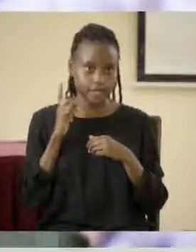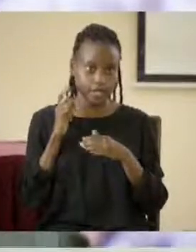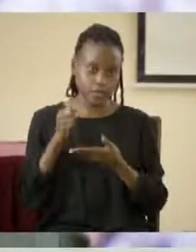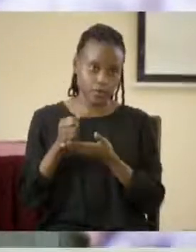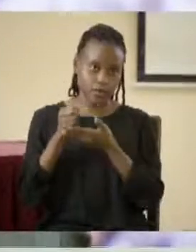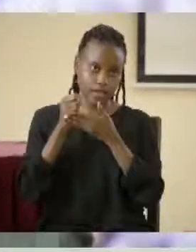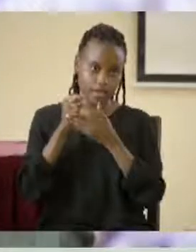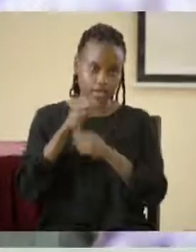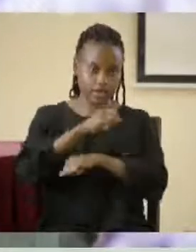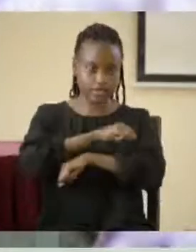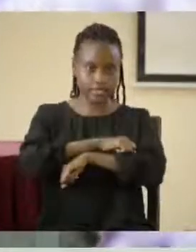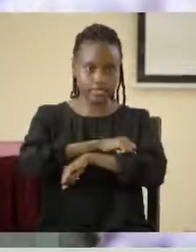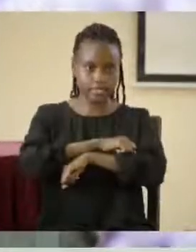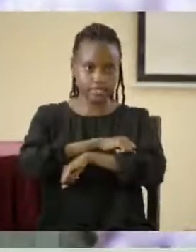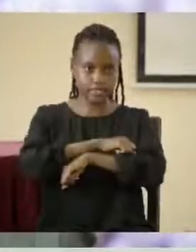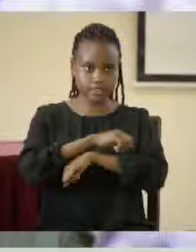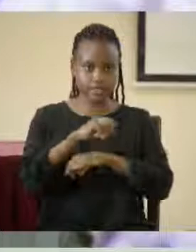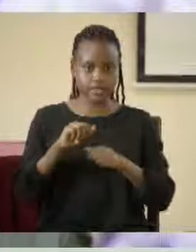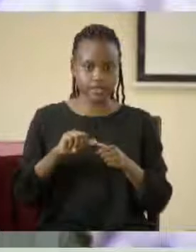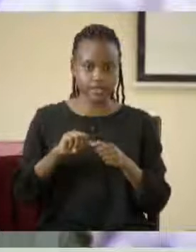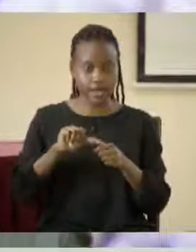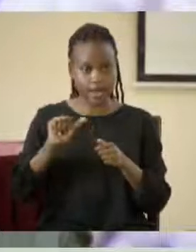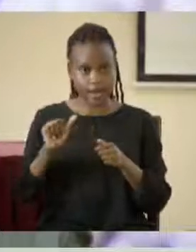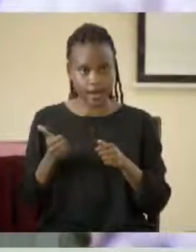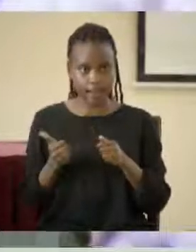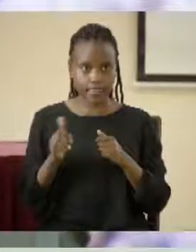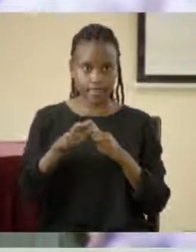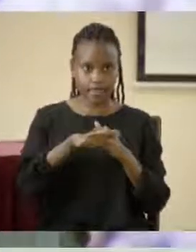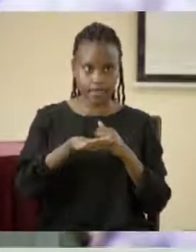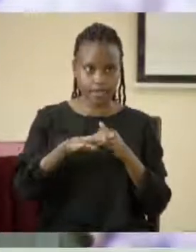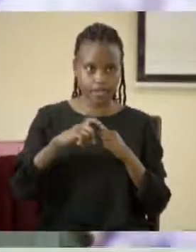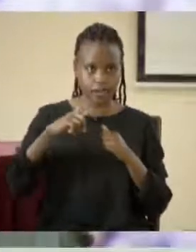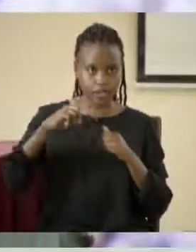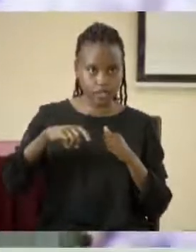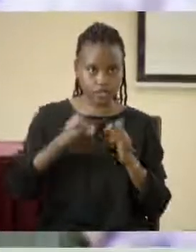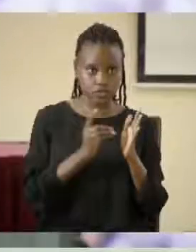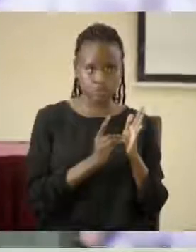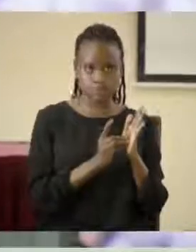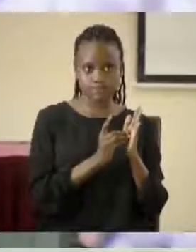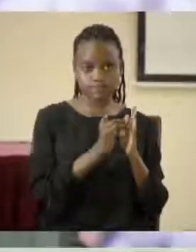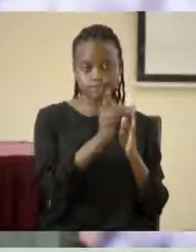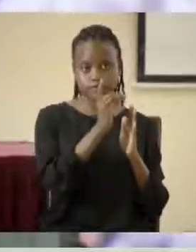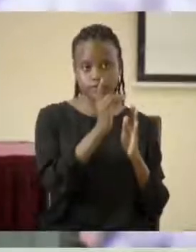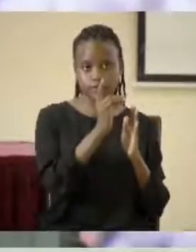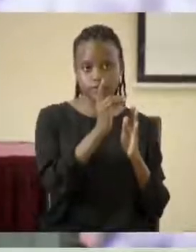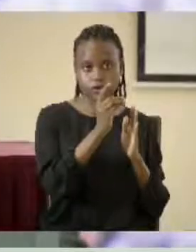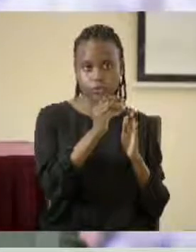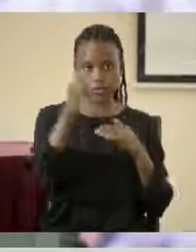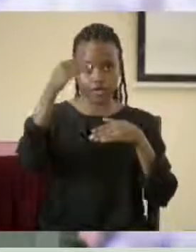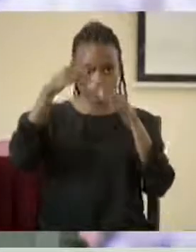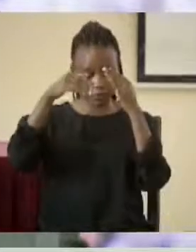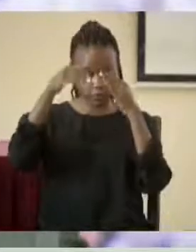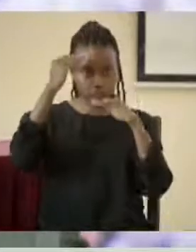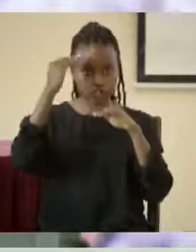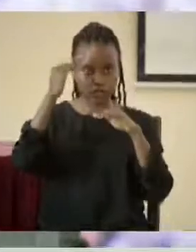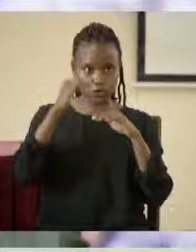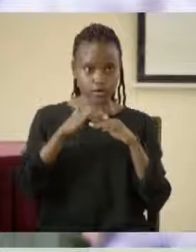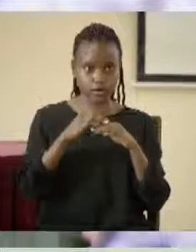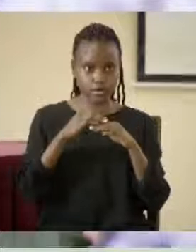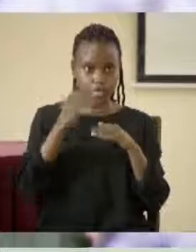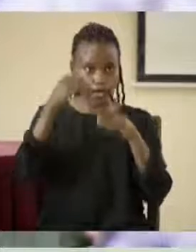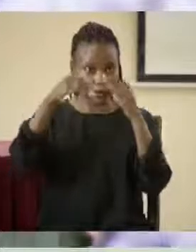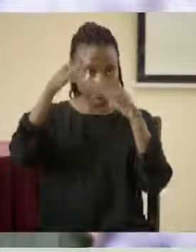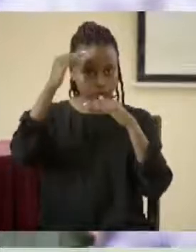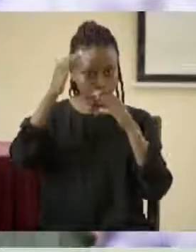aid clinics. Another area is that we need to develop as a profession a career